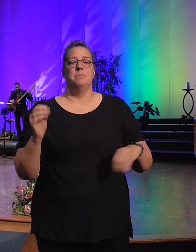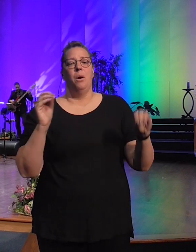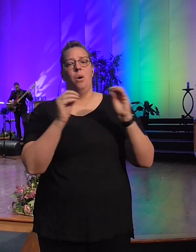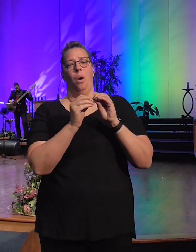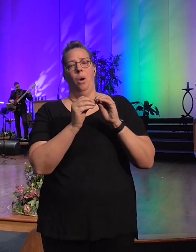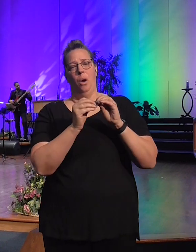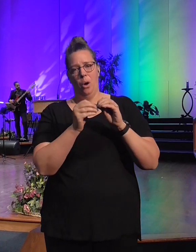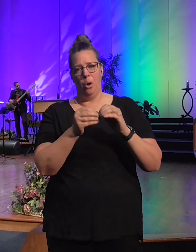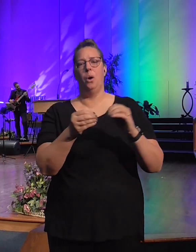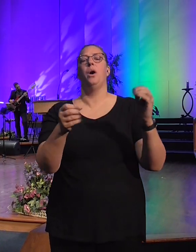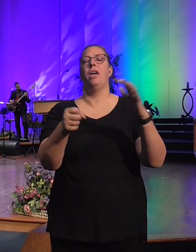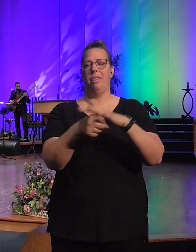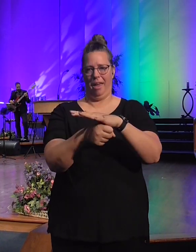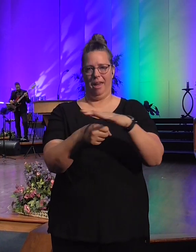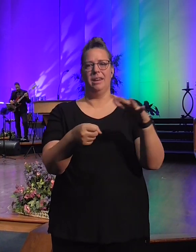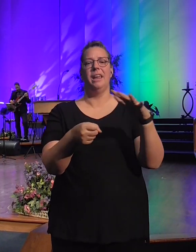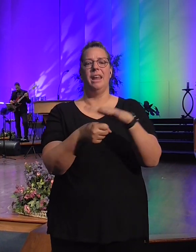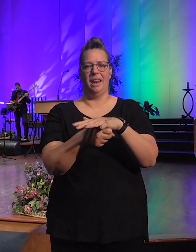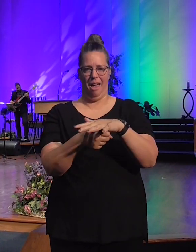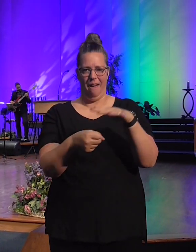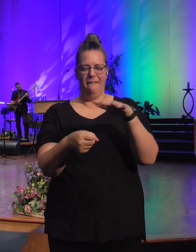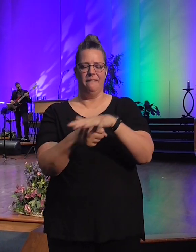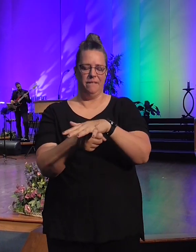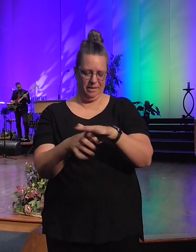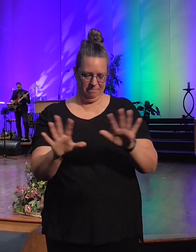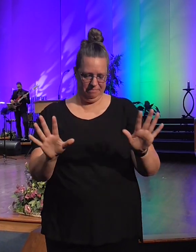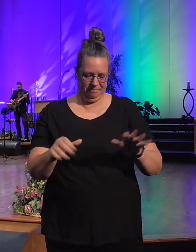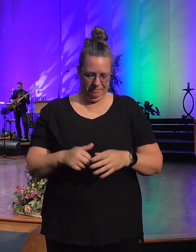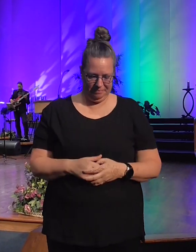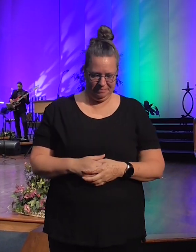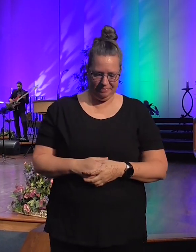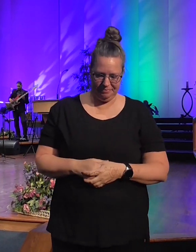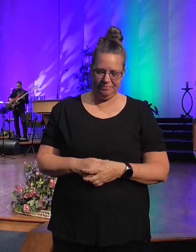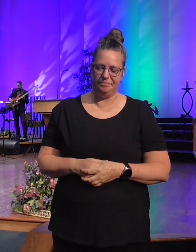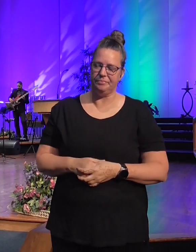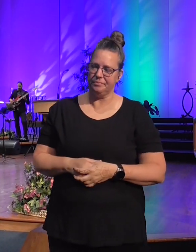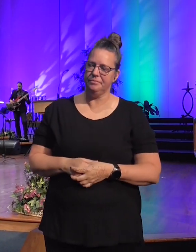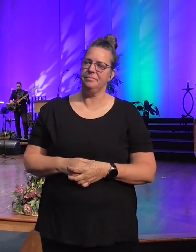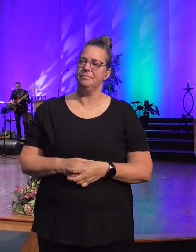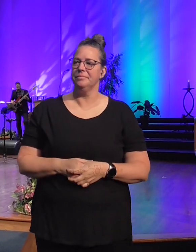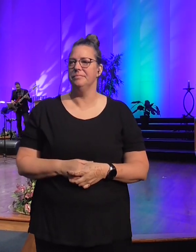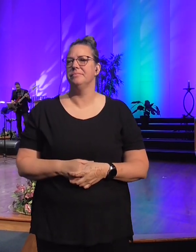There's more than enough.